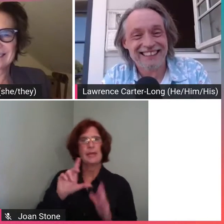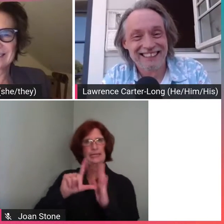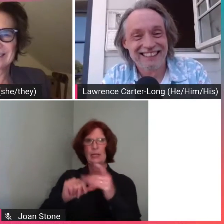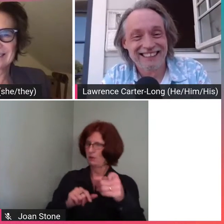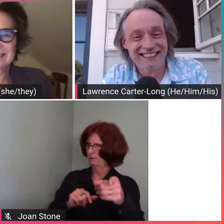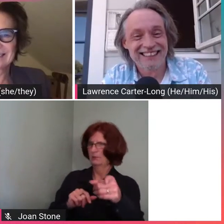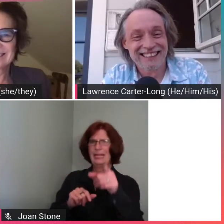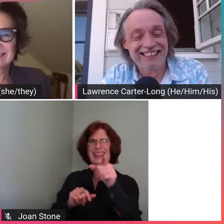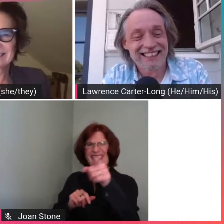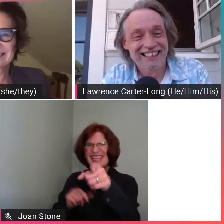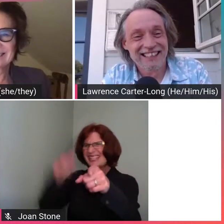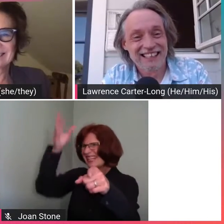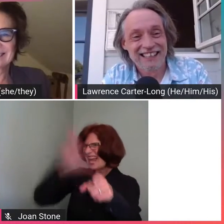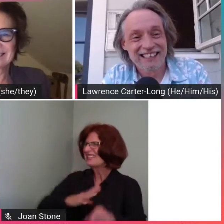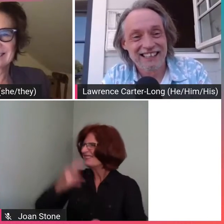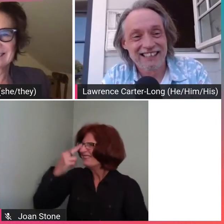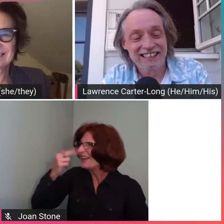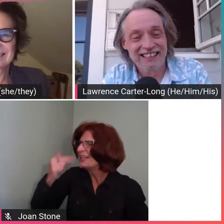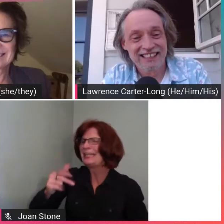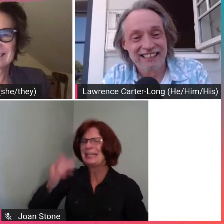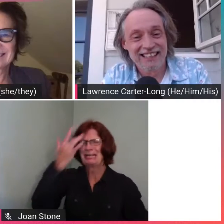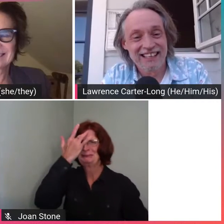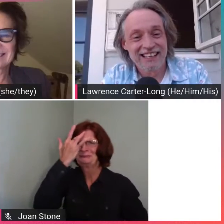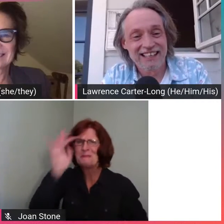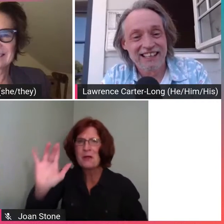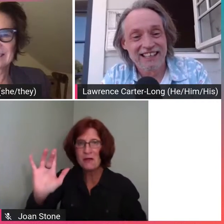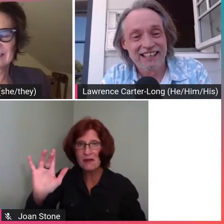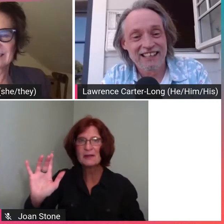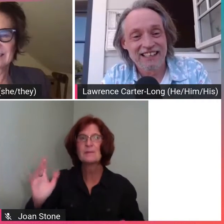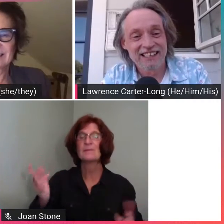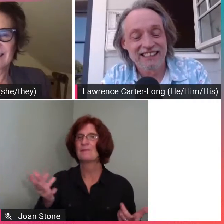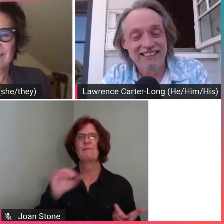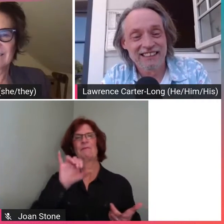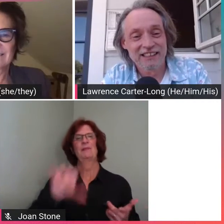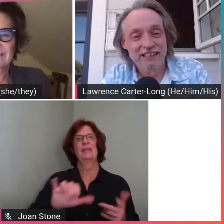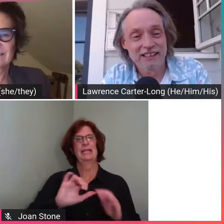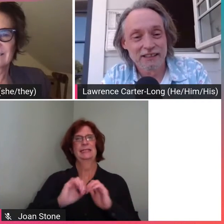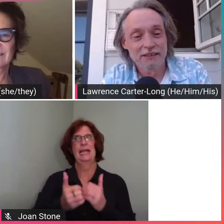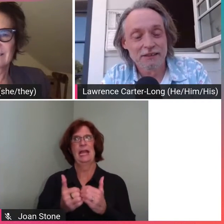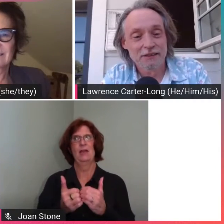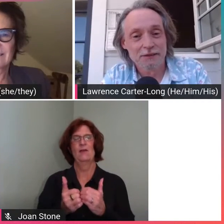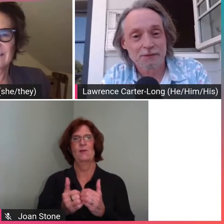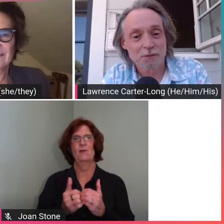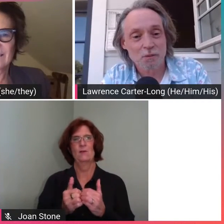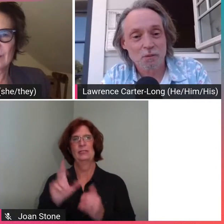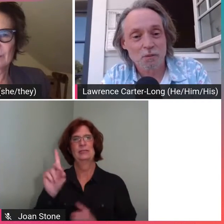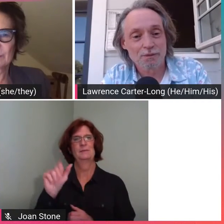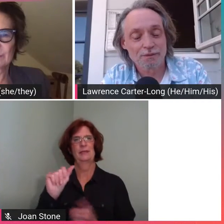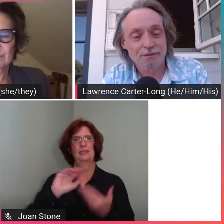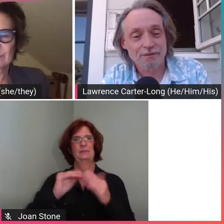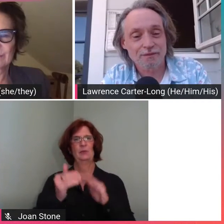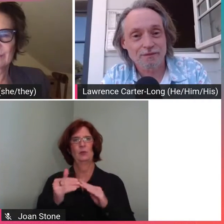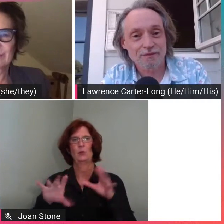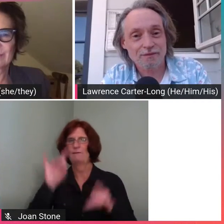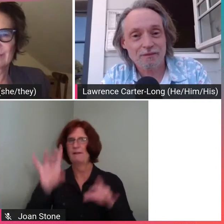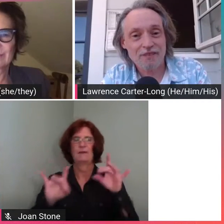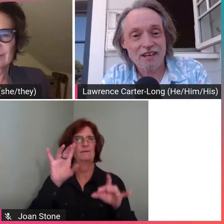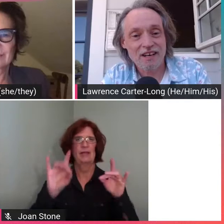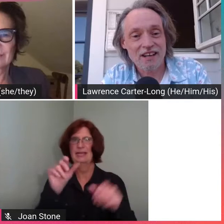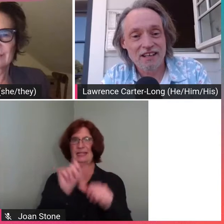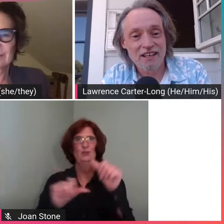He's hilarious, and he's so smart. And that's, I think, a lot of how disability community forms. We find each other